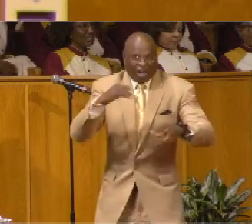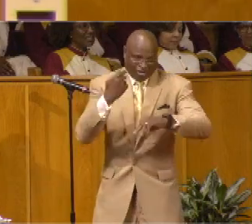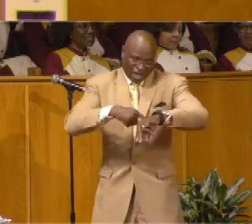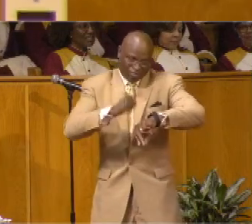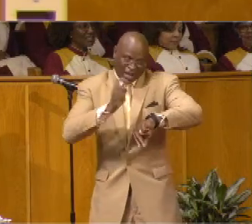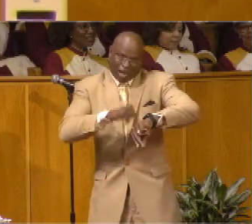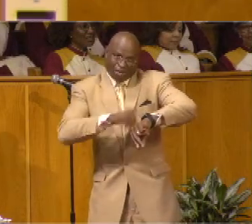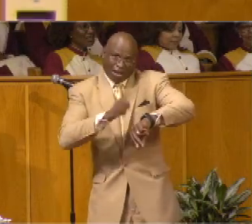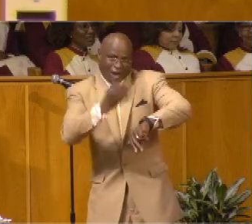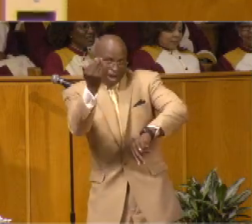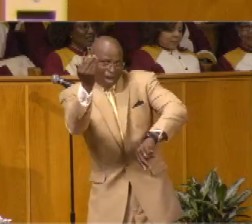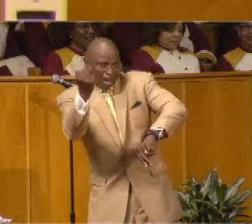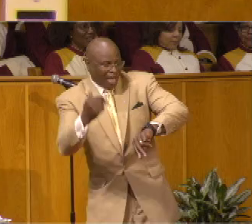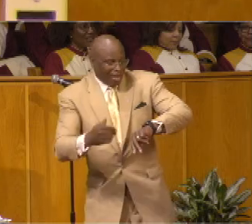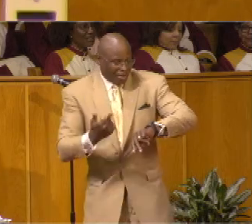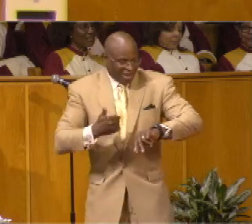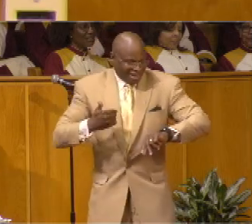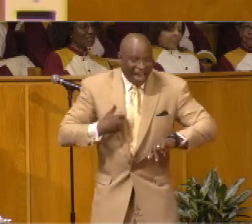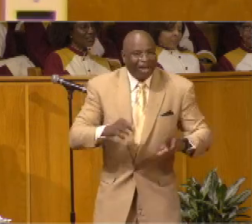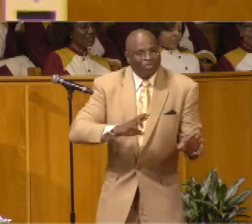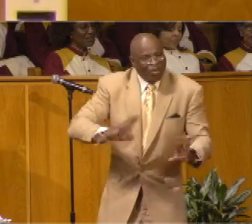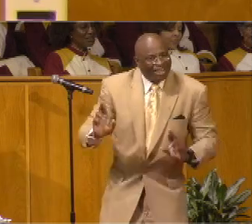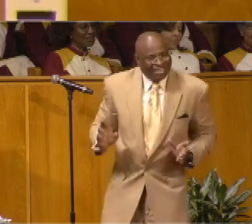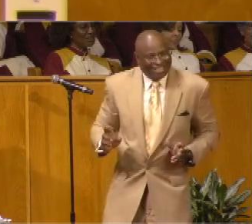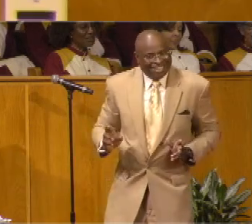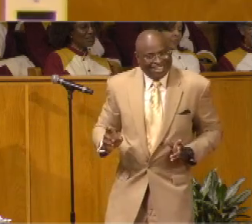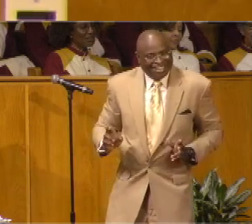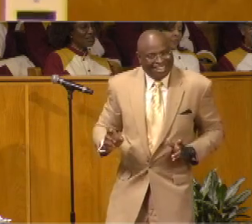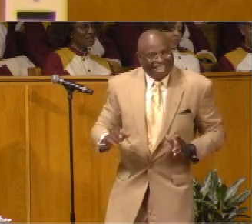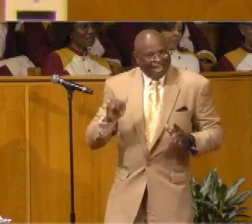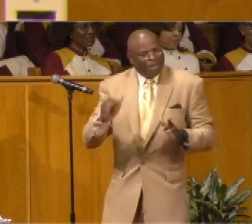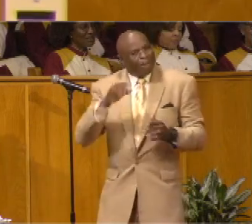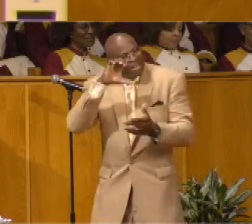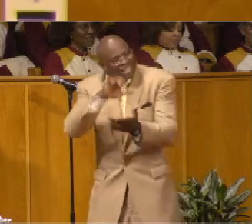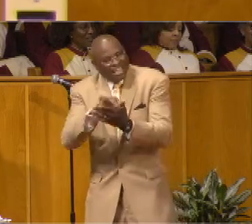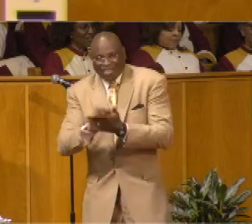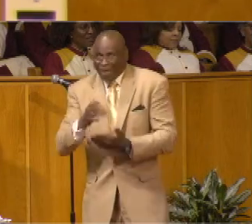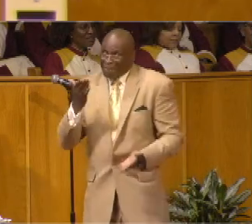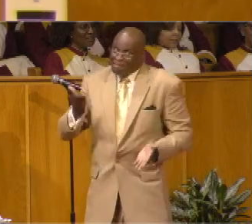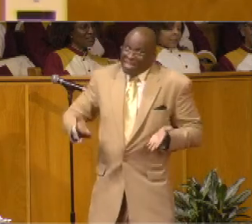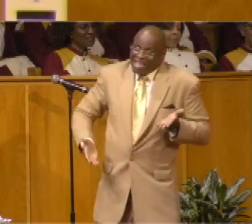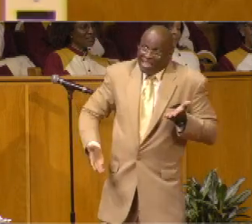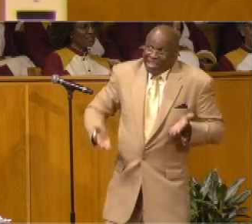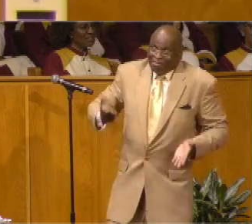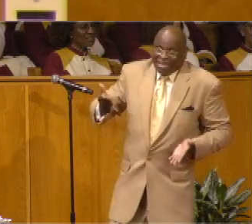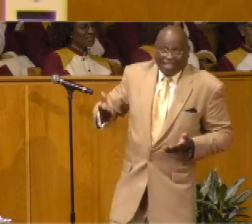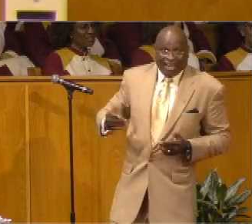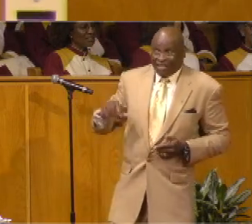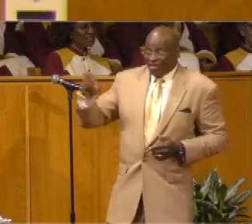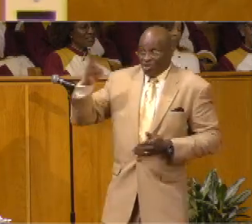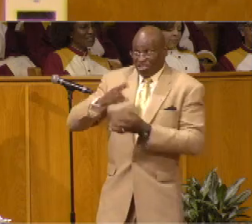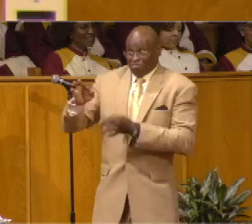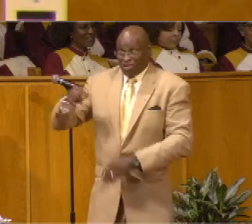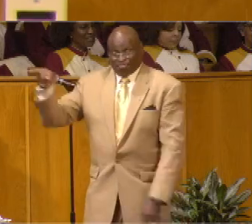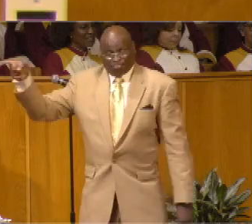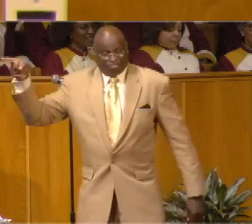schedule because you're not that way. You tend to believe that maybe you don't have the Holy Spirit